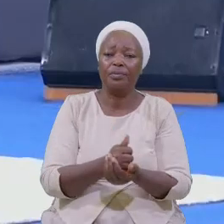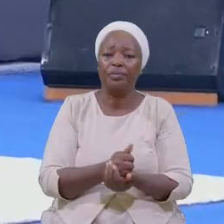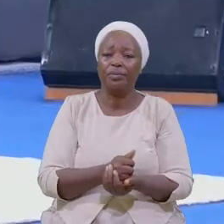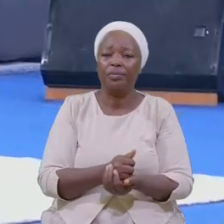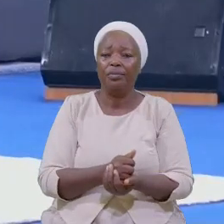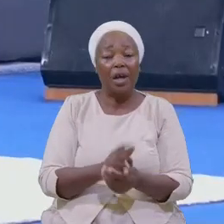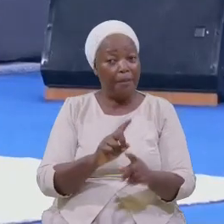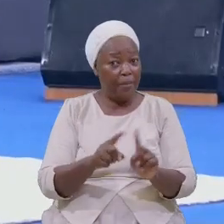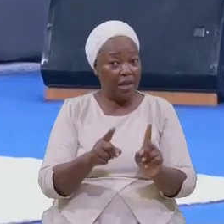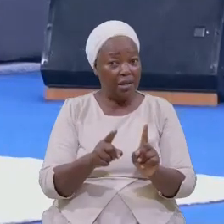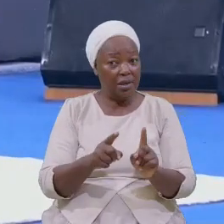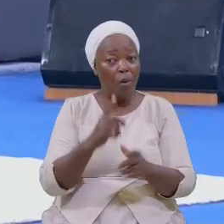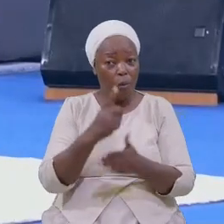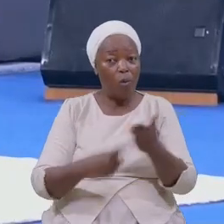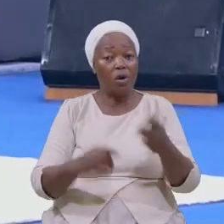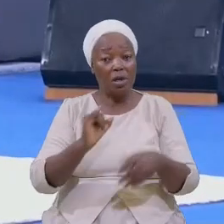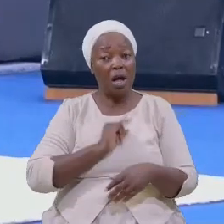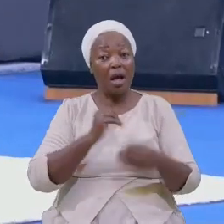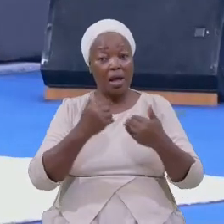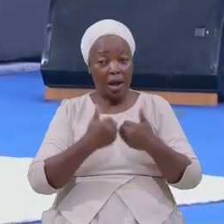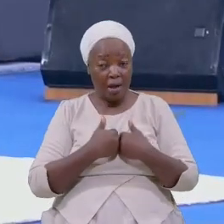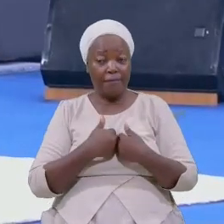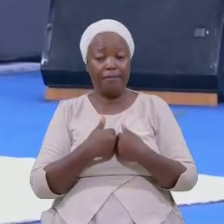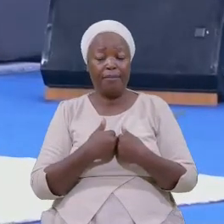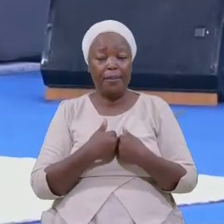But such as I have.